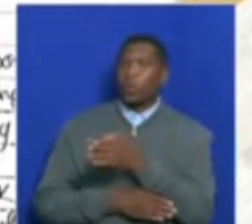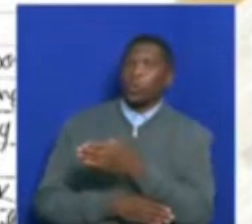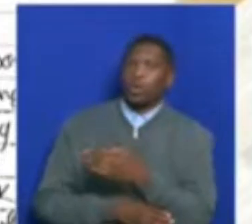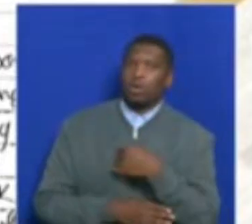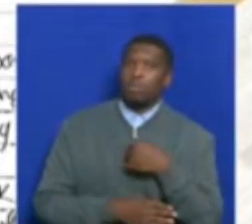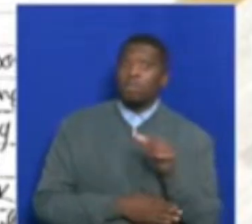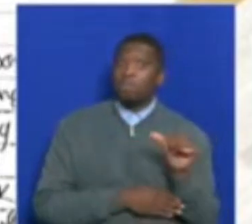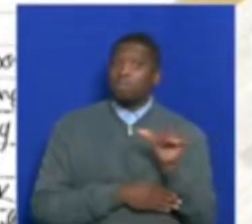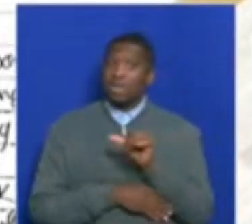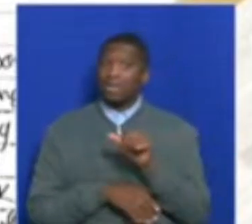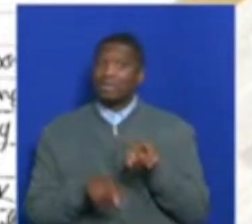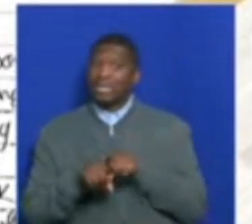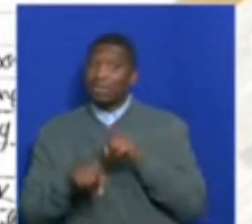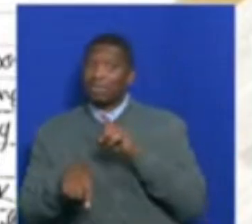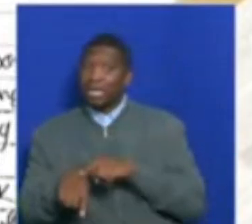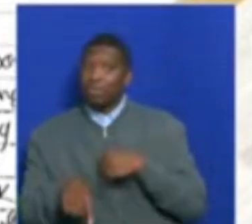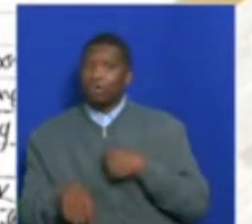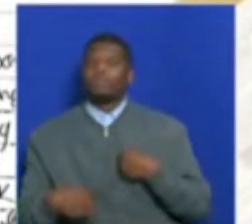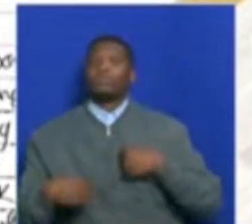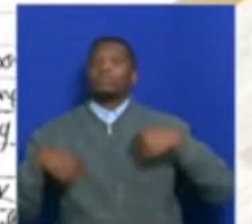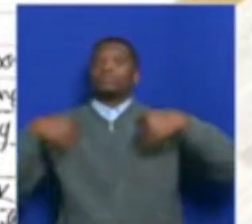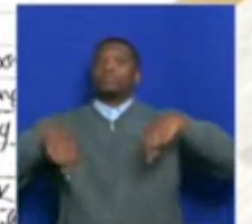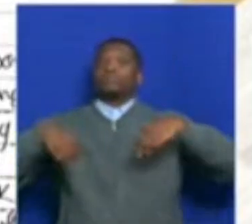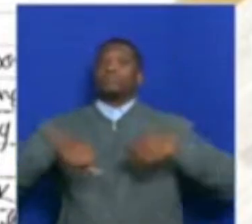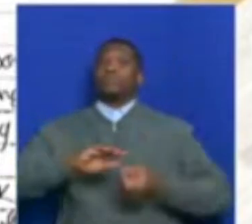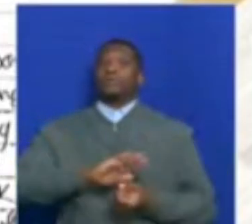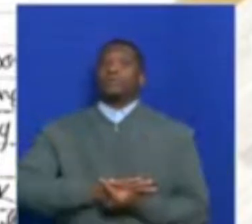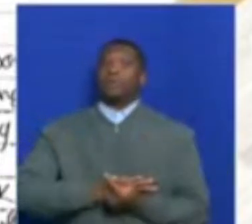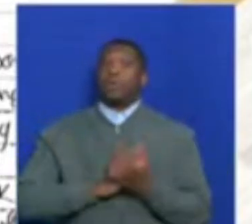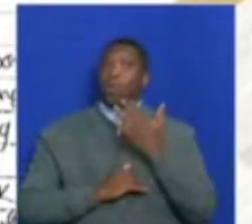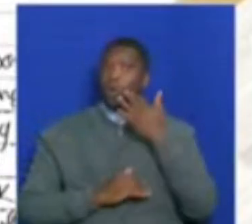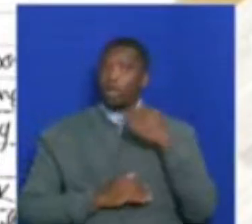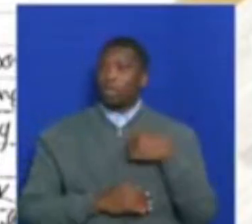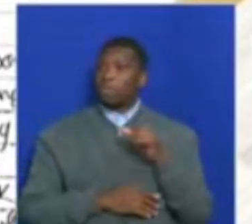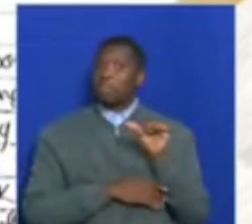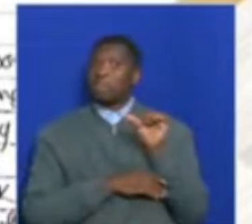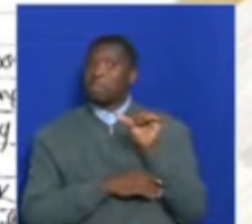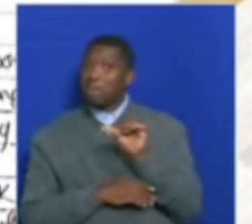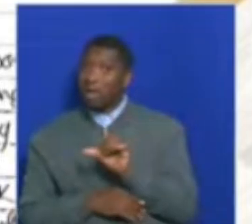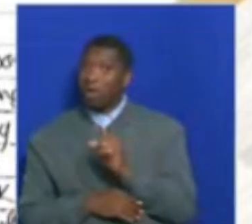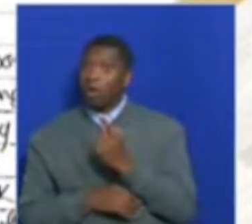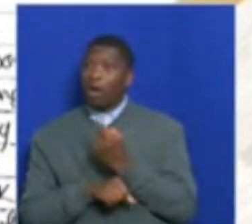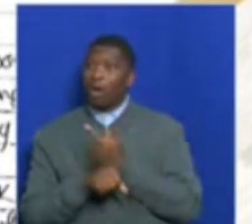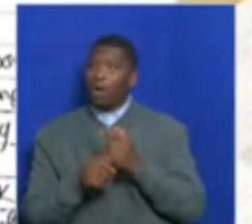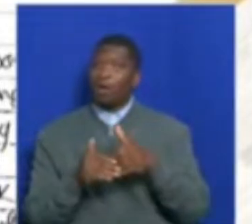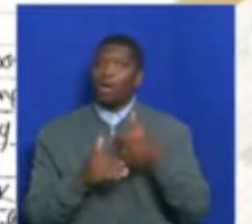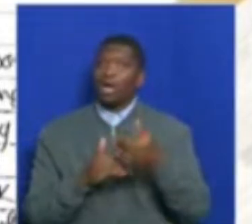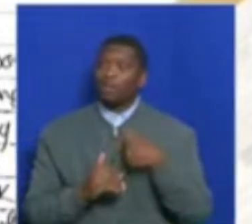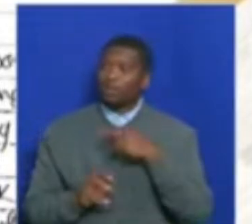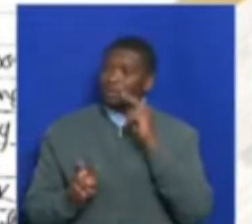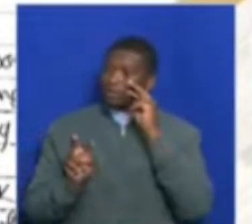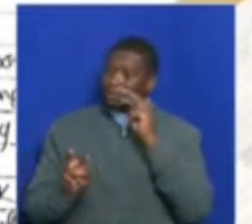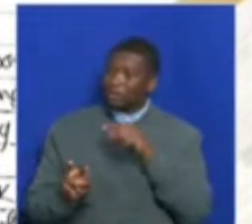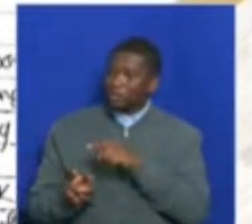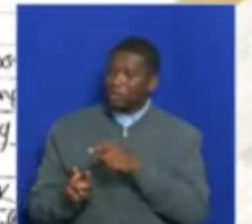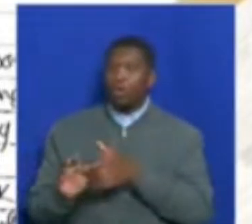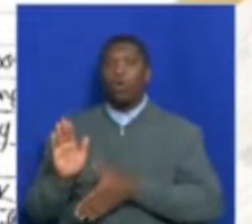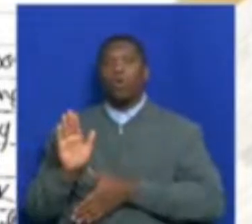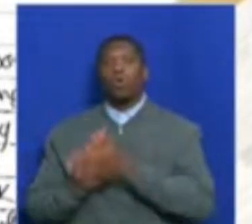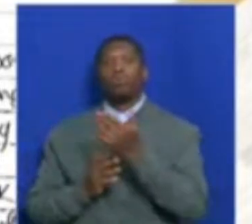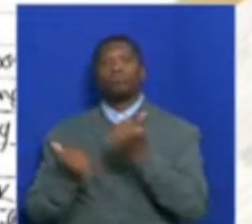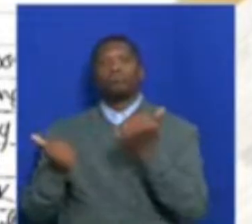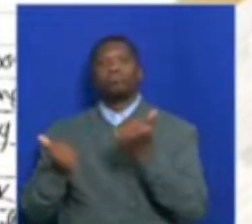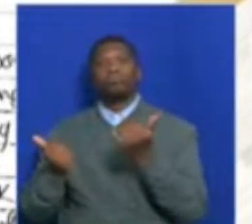I was fearing for my life. When I came back after an hour, David was already rushed to hospital. I desire